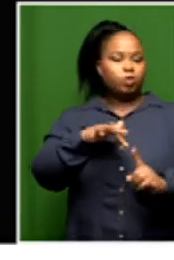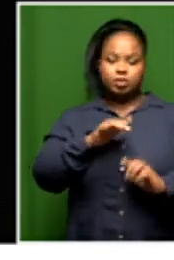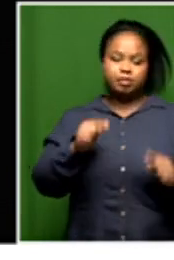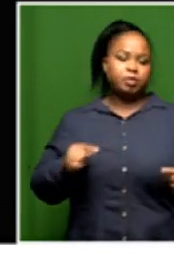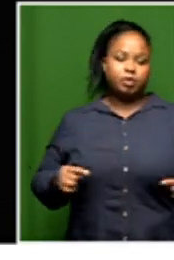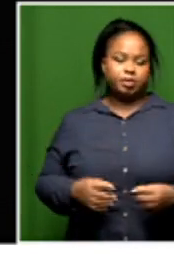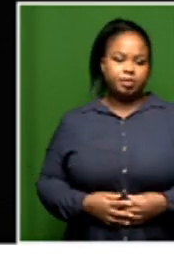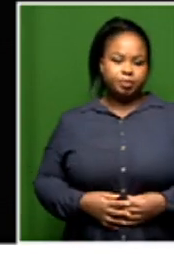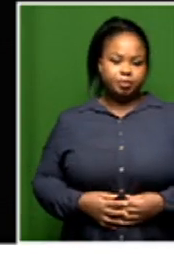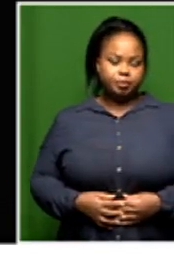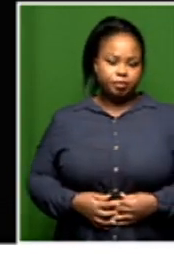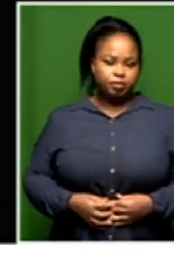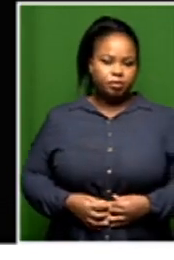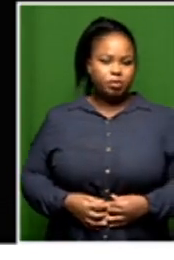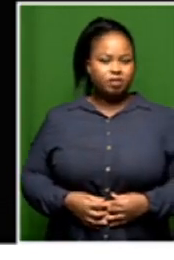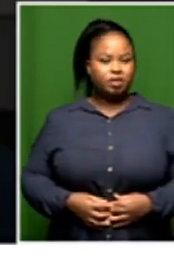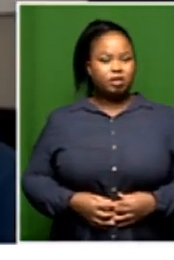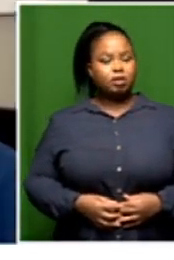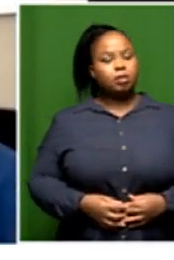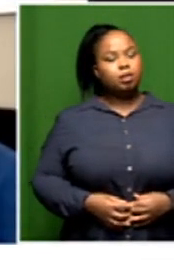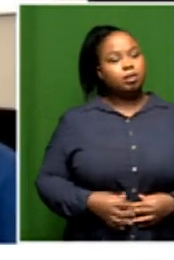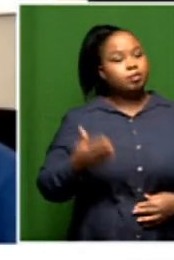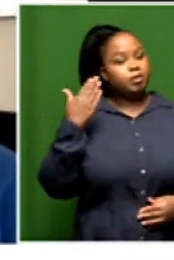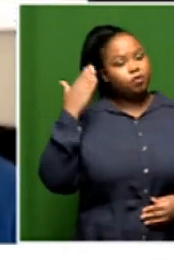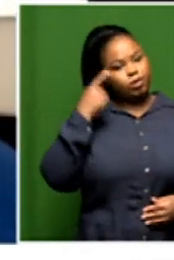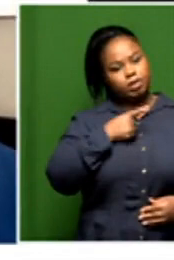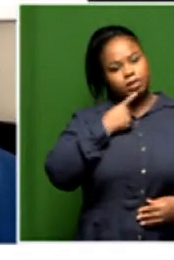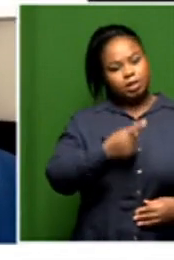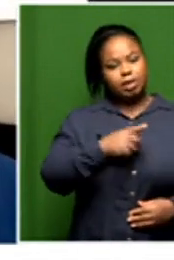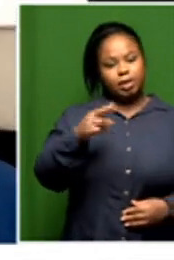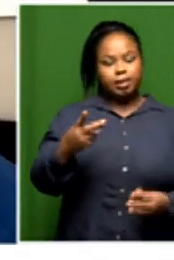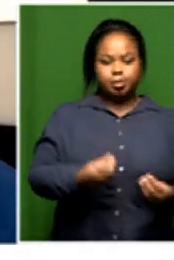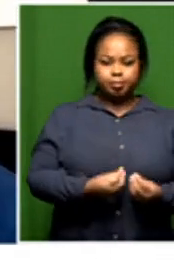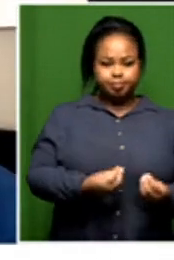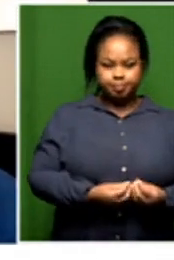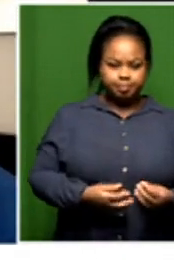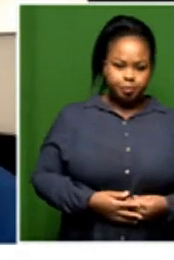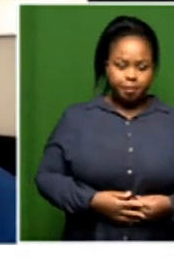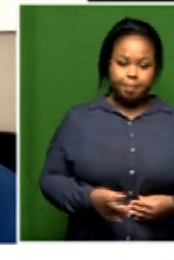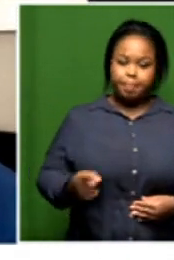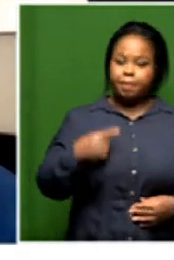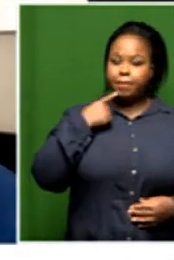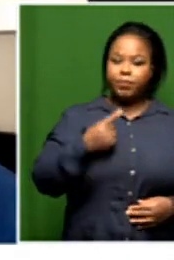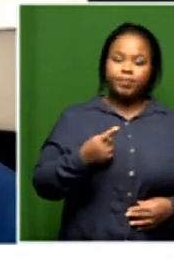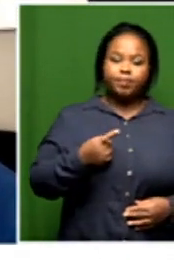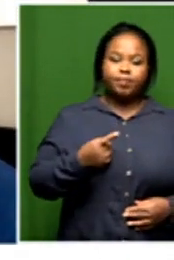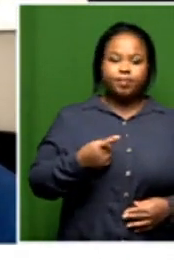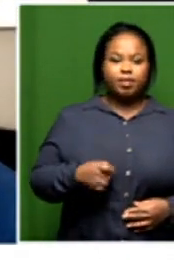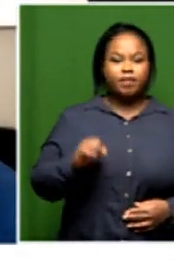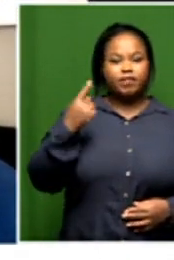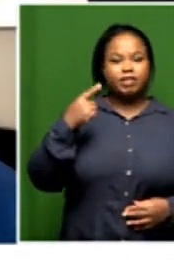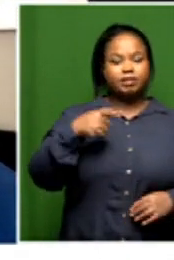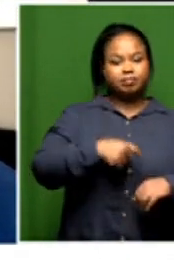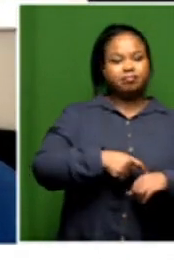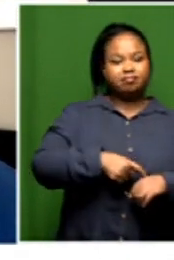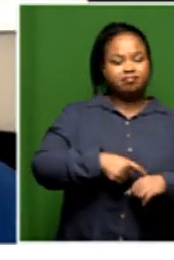influence on the riots. Mm. I mean, they were saying, you know, just some of the other things that he said was, it was the first